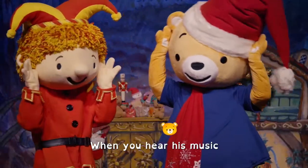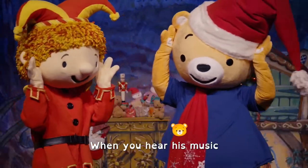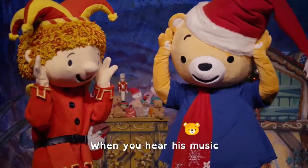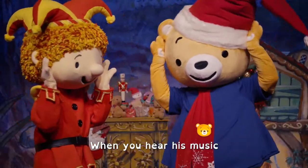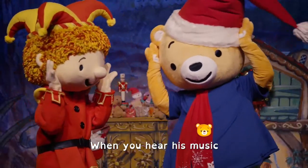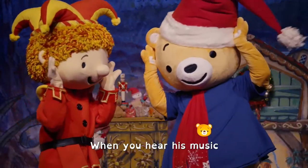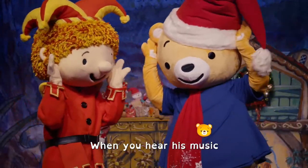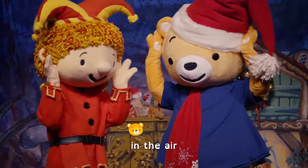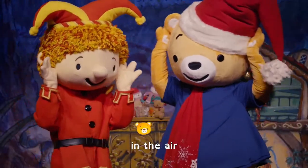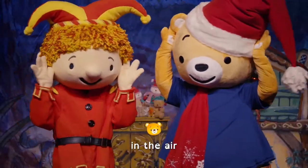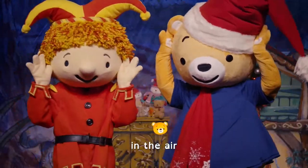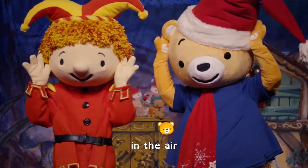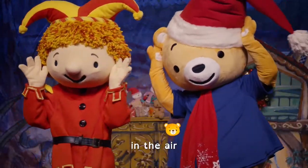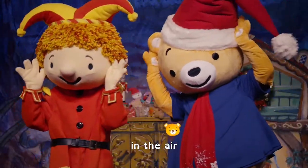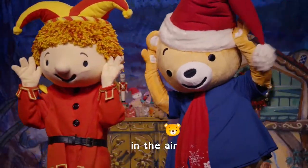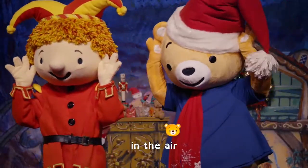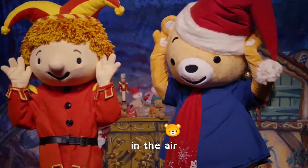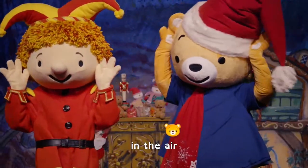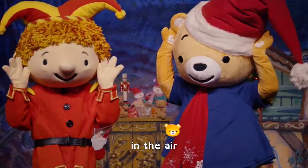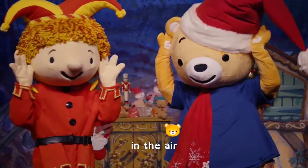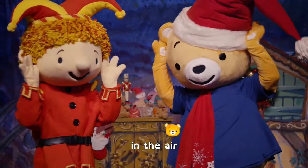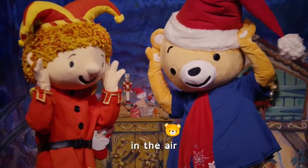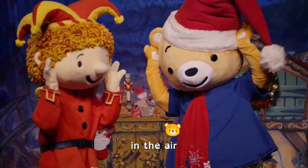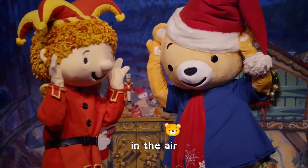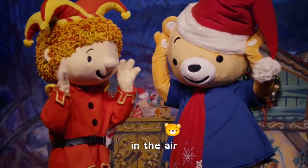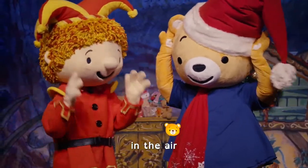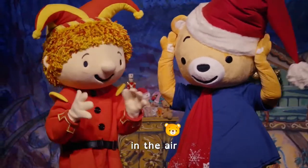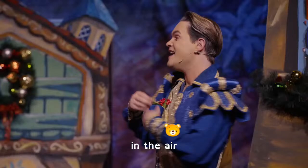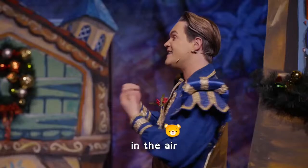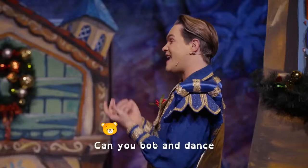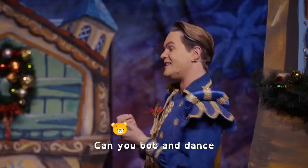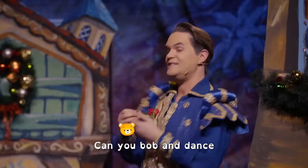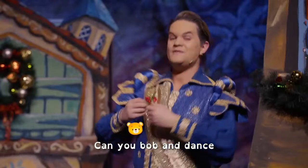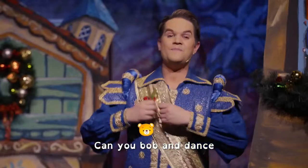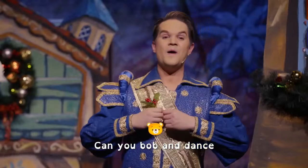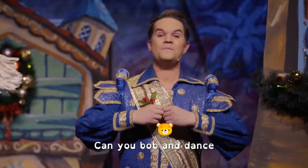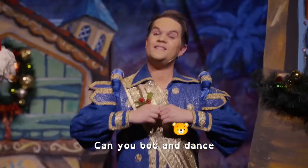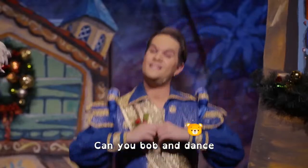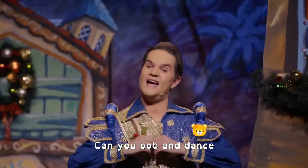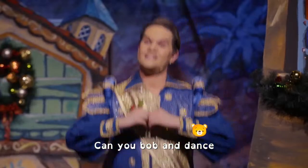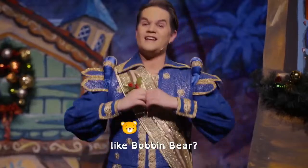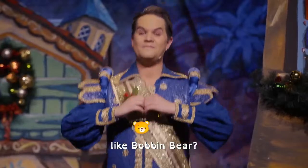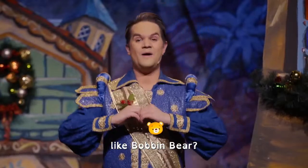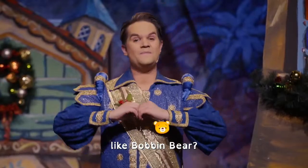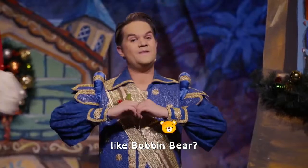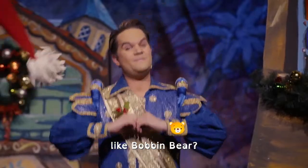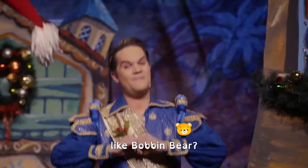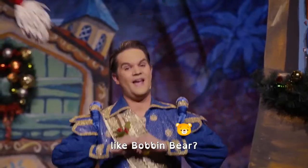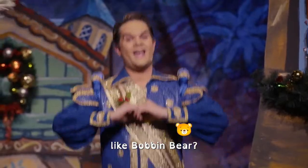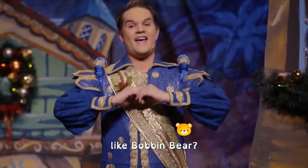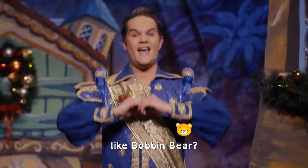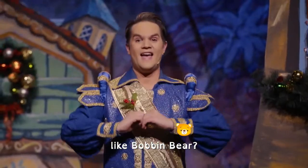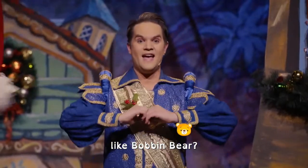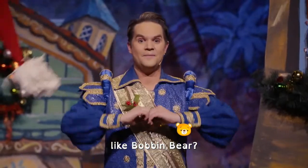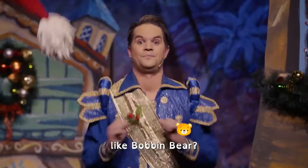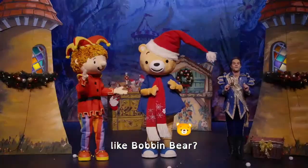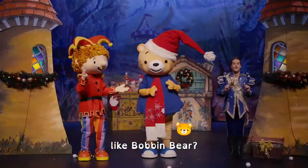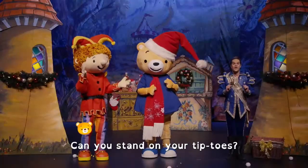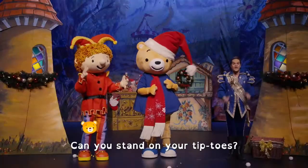When you hear his music in the air, can you bob and dance like Bobbin